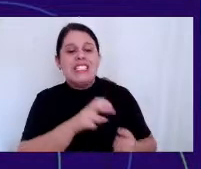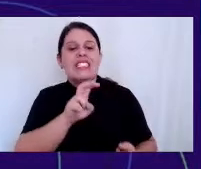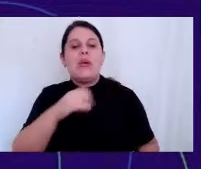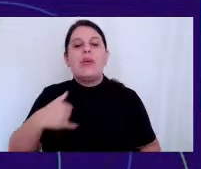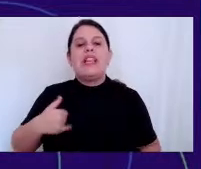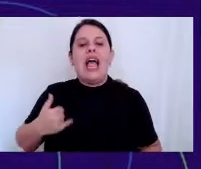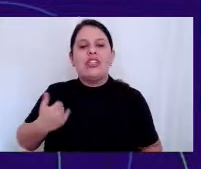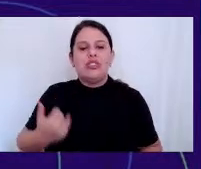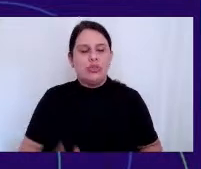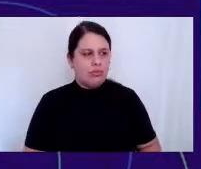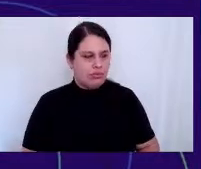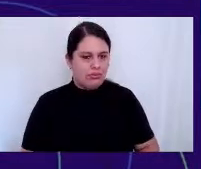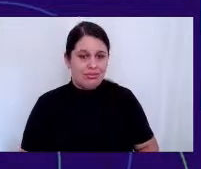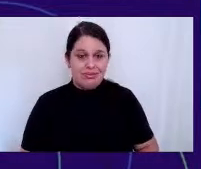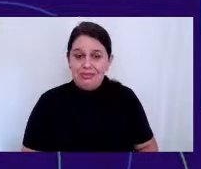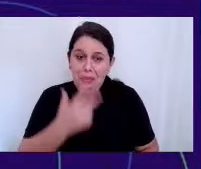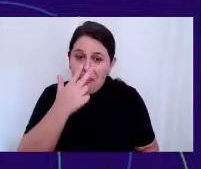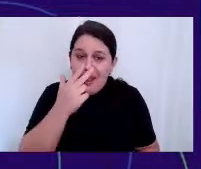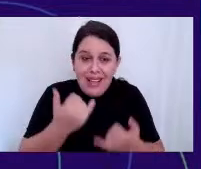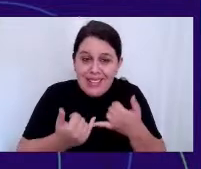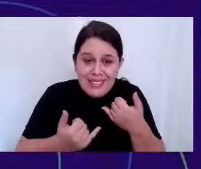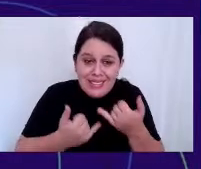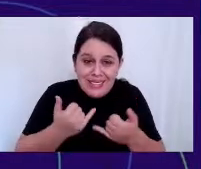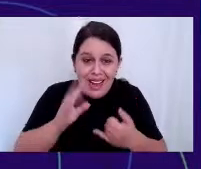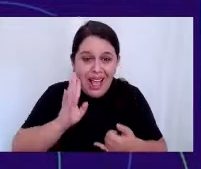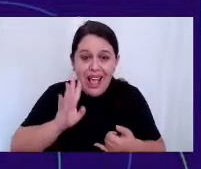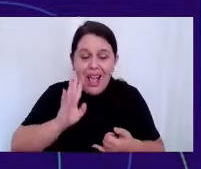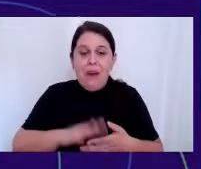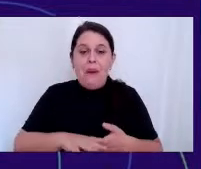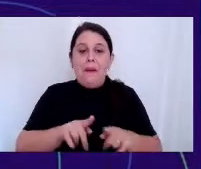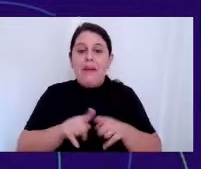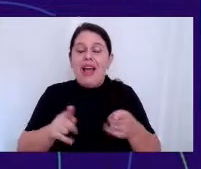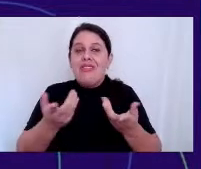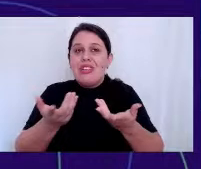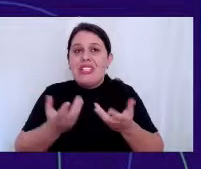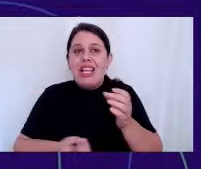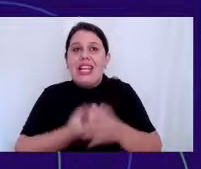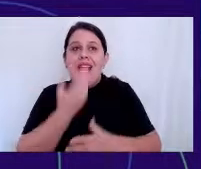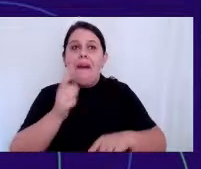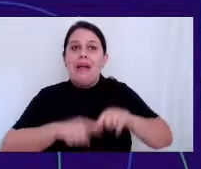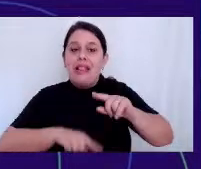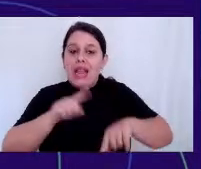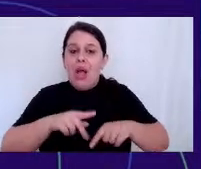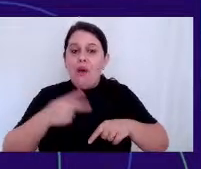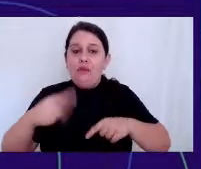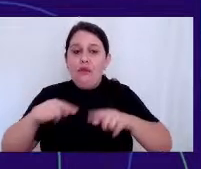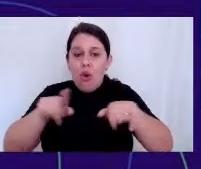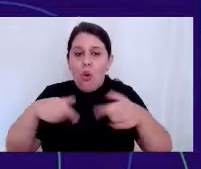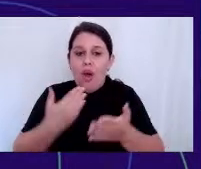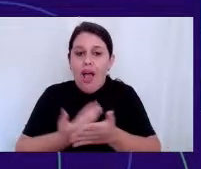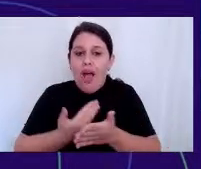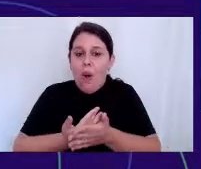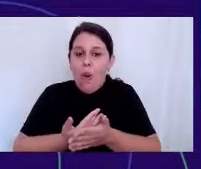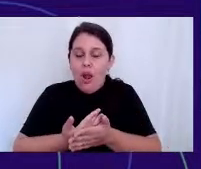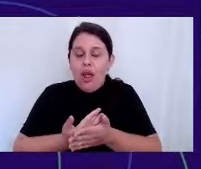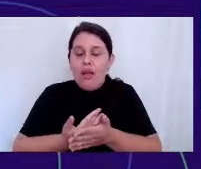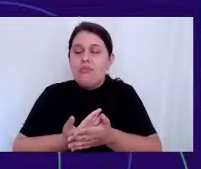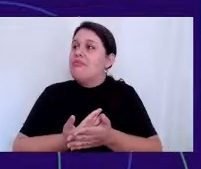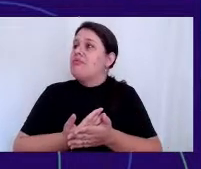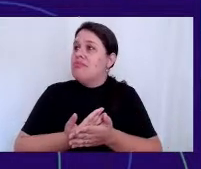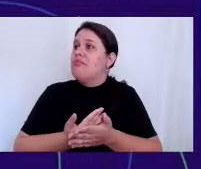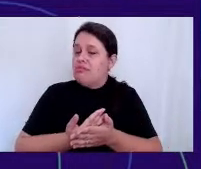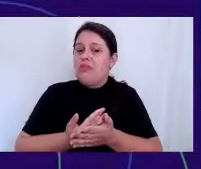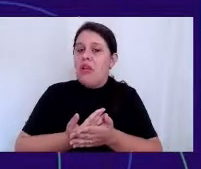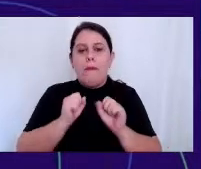create materials for your classes, you can, and I'm sharing these ideas for you to